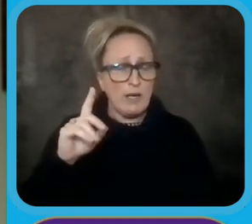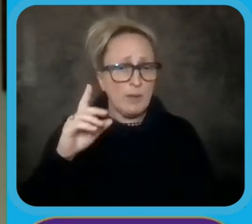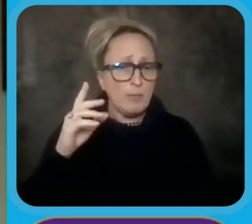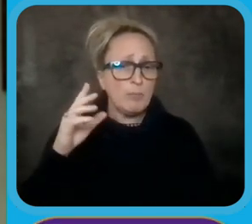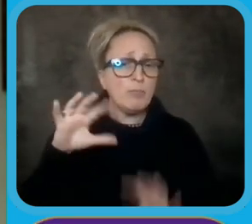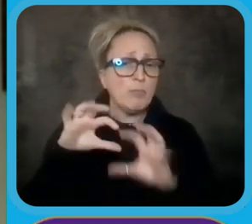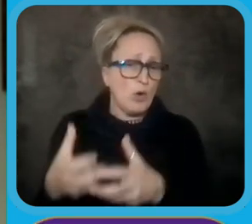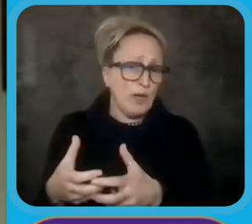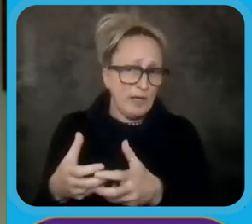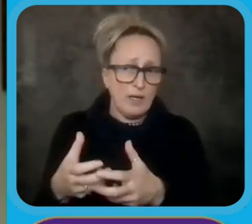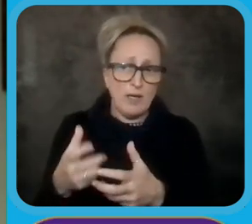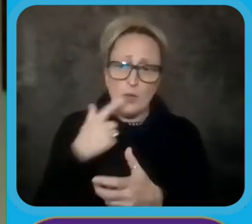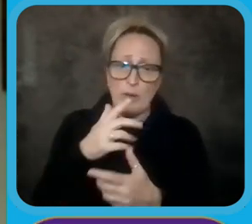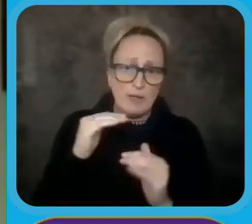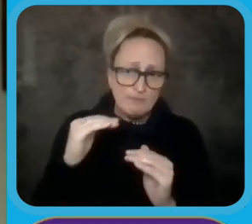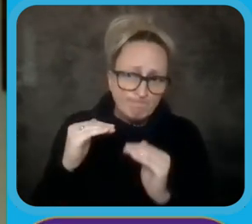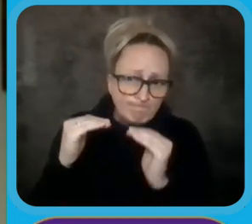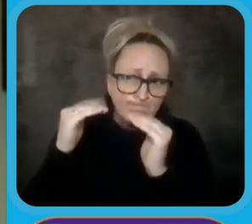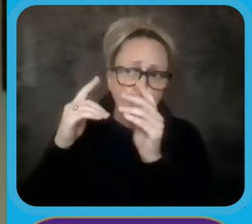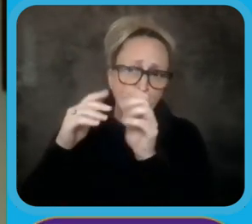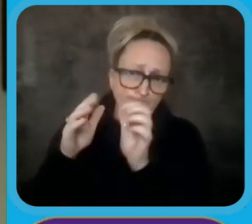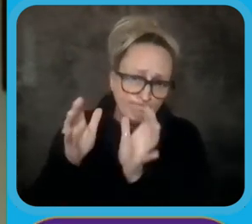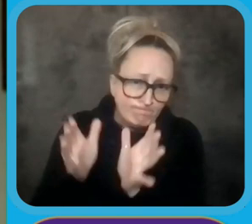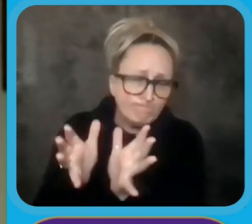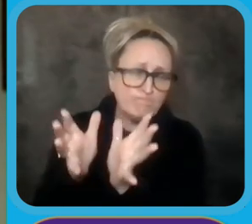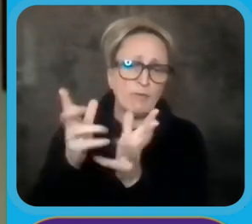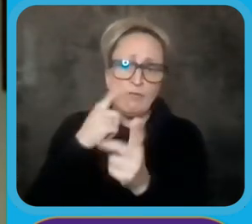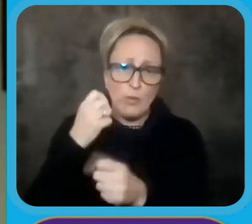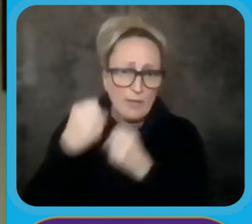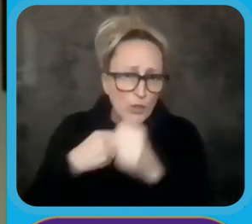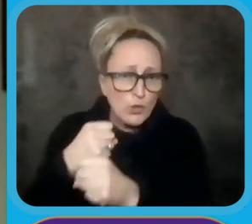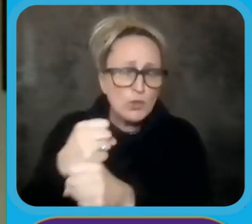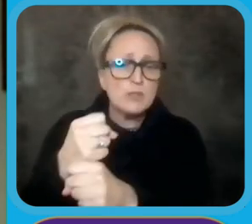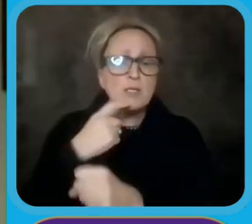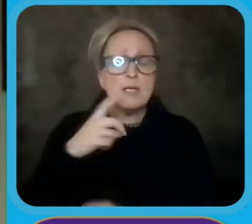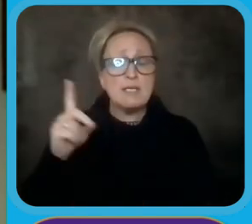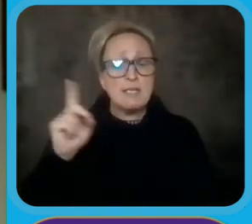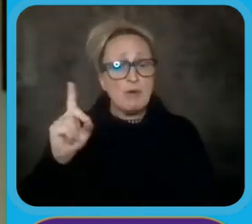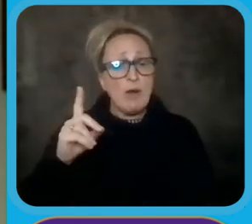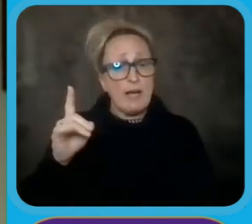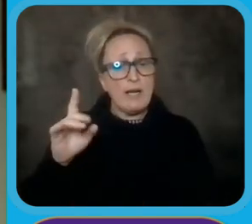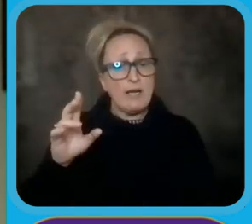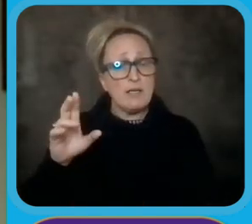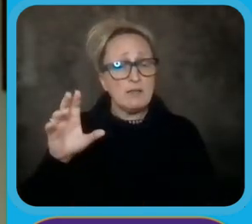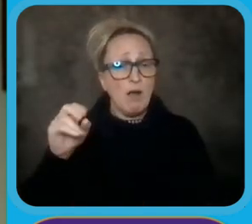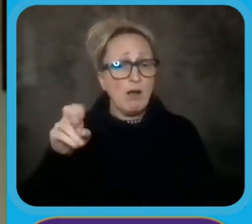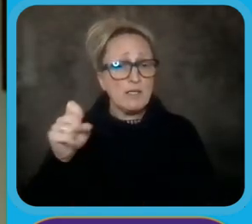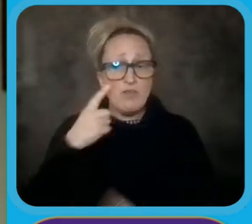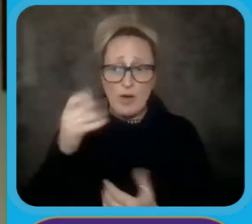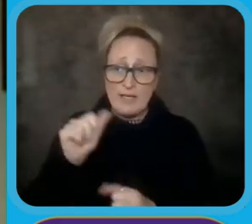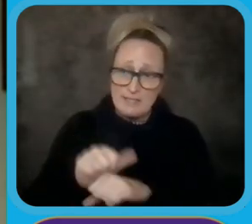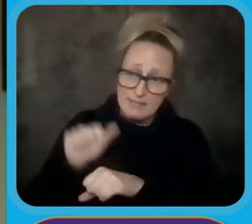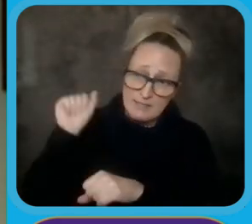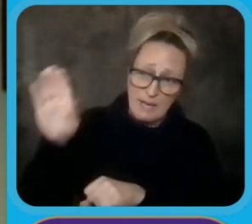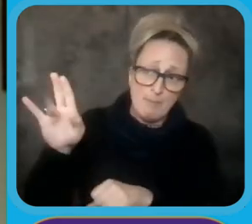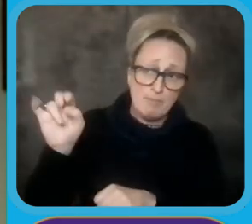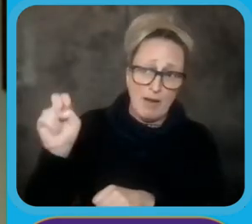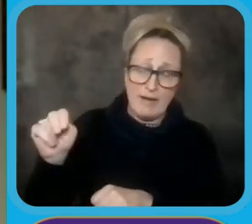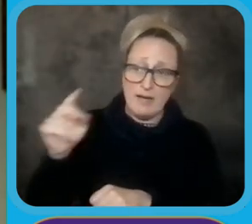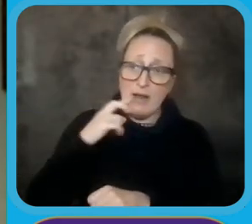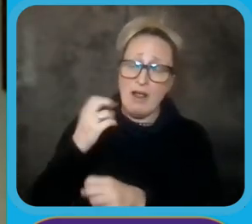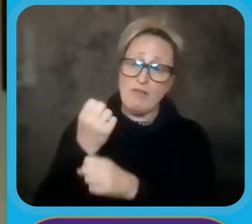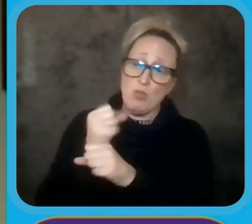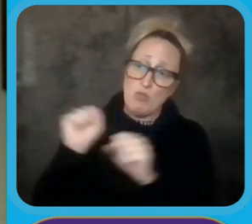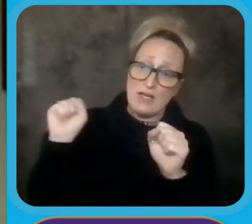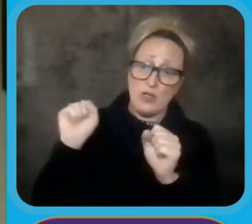things we've been advancing for years. The Democratic Congress has already sent President Biden a historic rescue